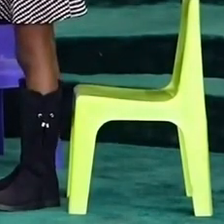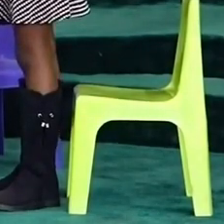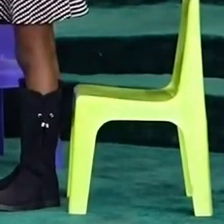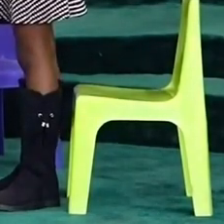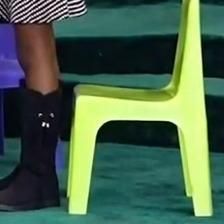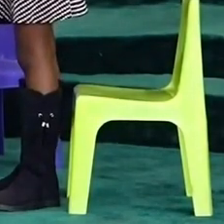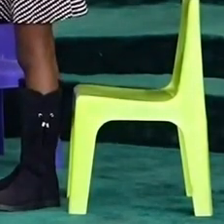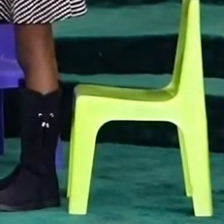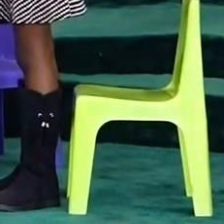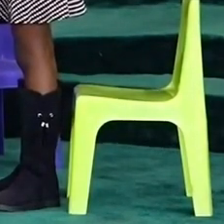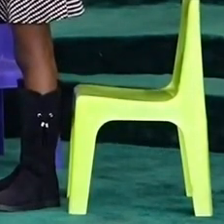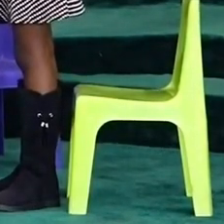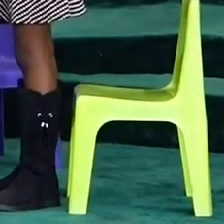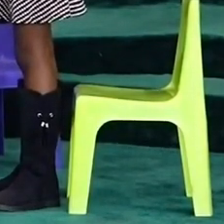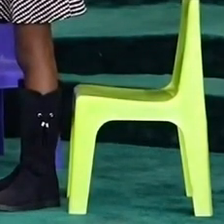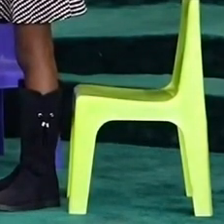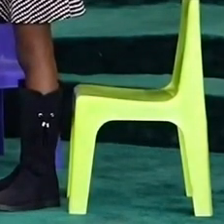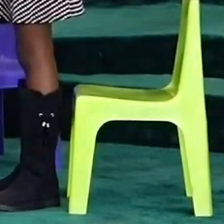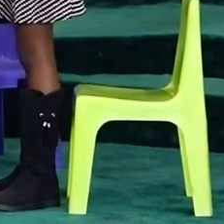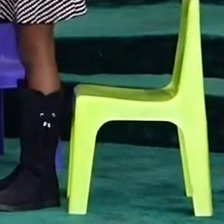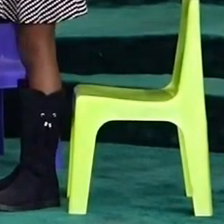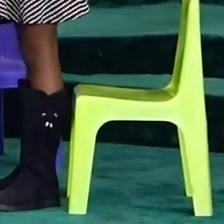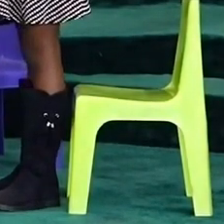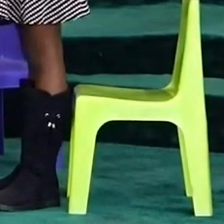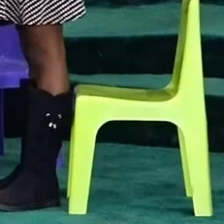candle. You make me